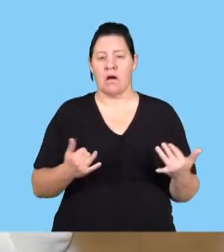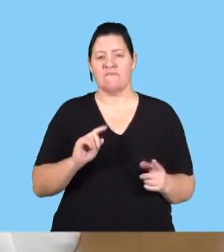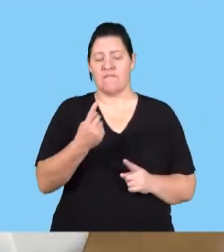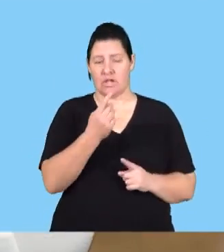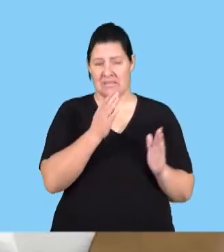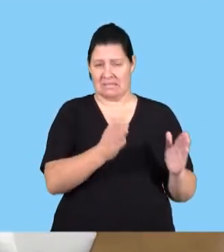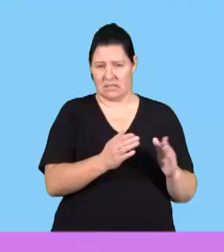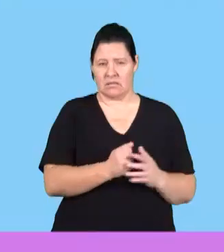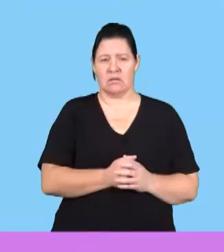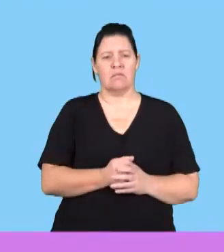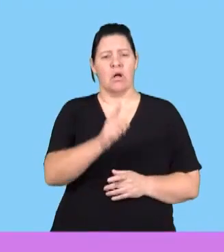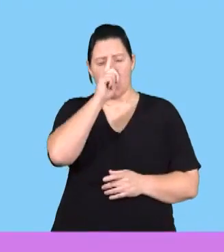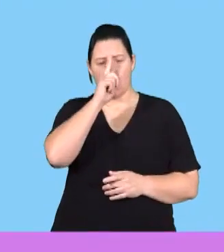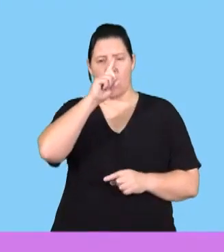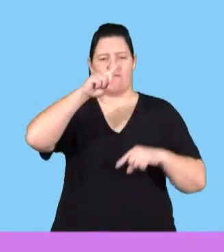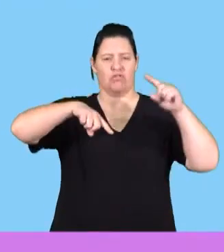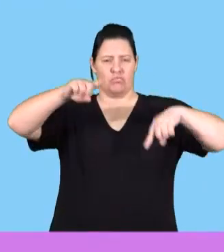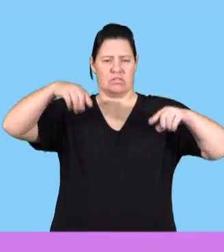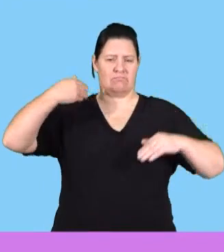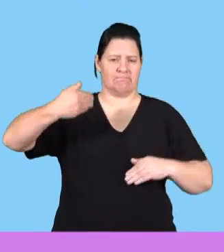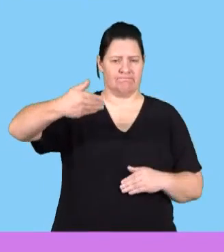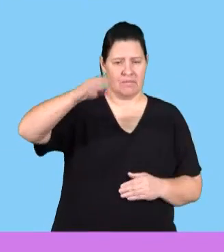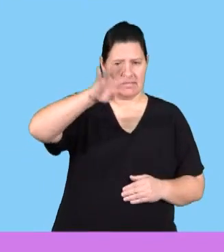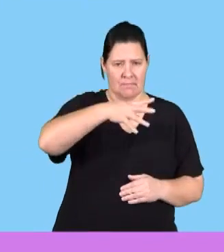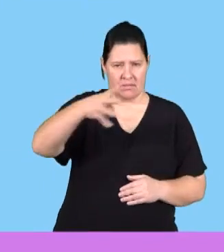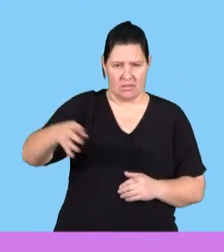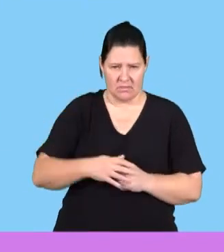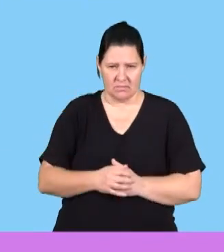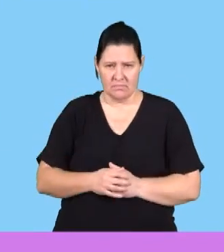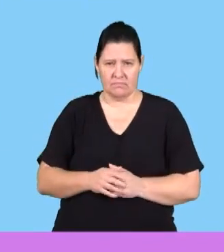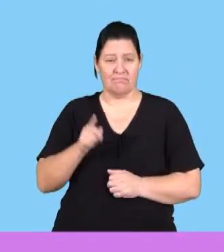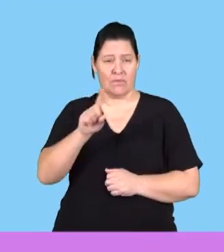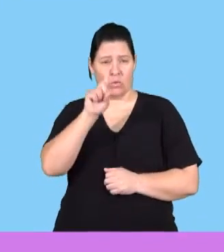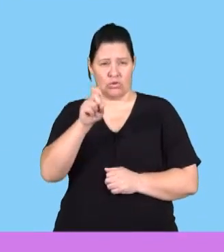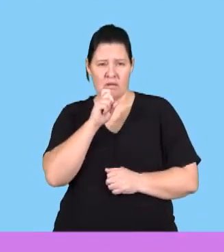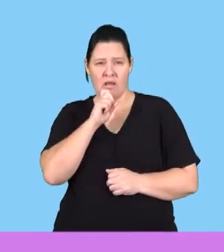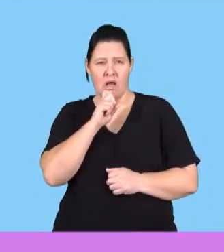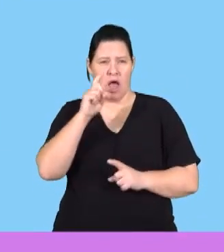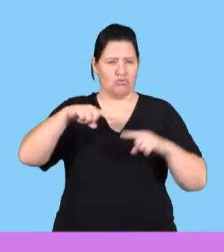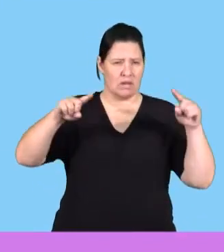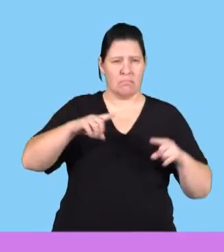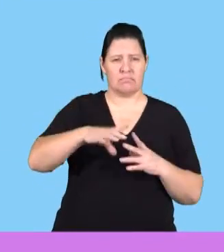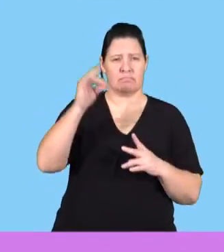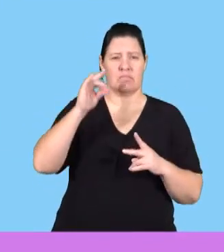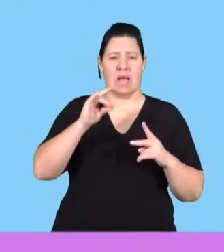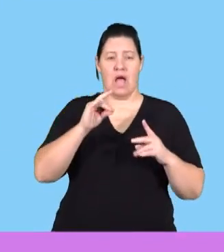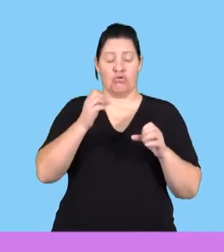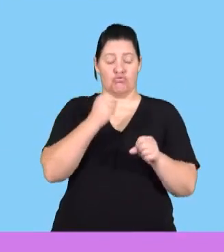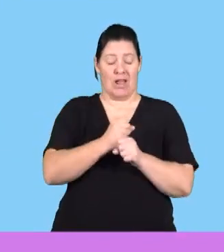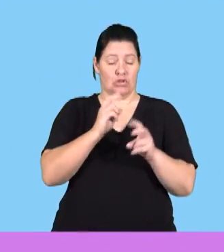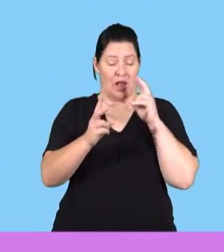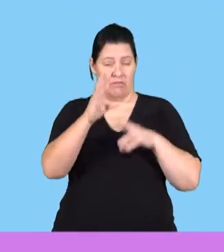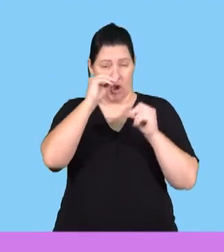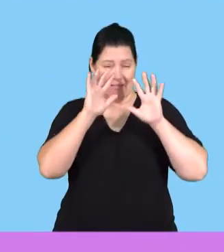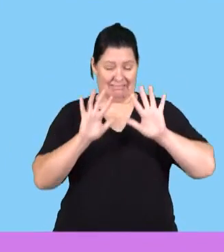the first part, I'm going to look at a frequency table. So question number 1 here says a random sample of 10 grade 12